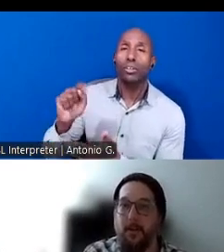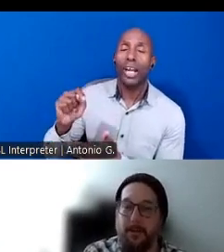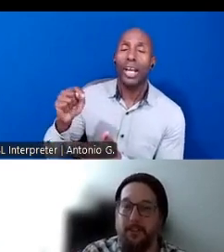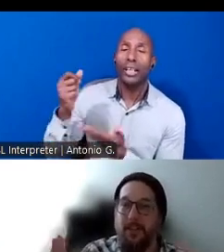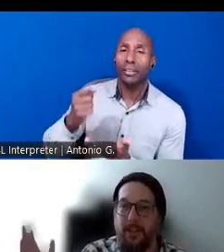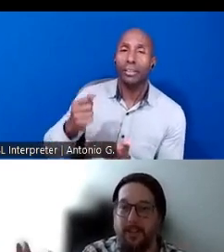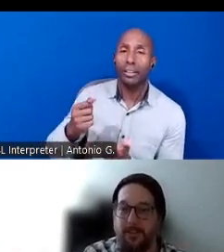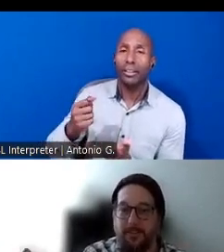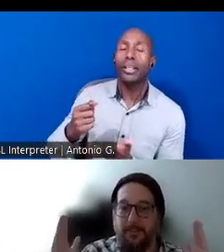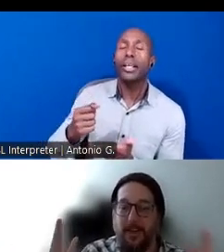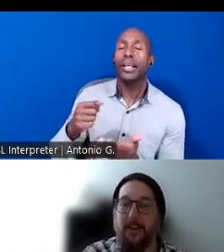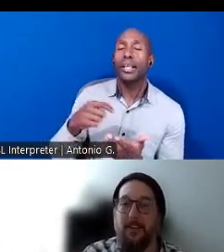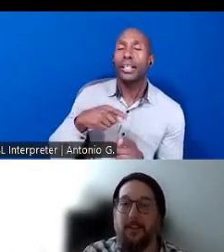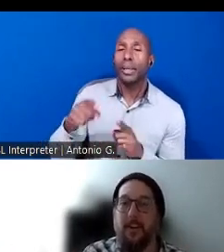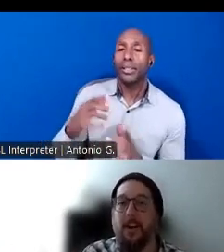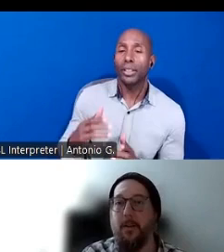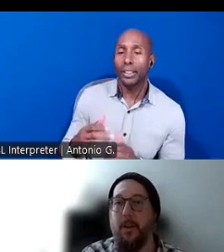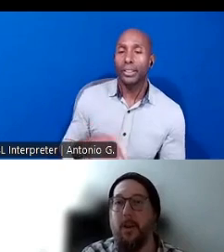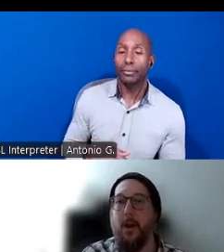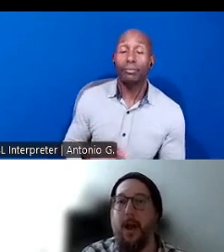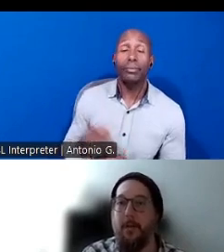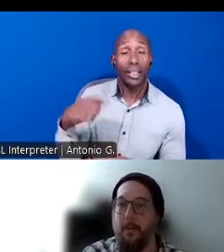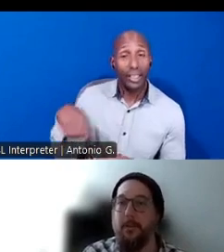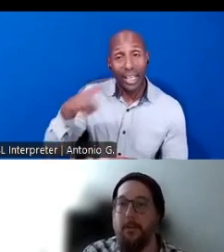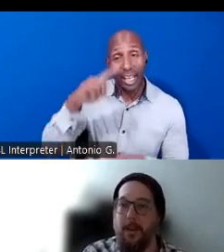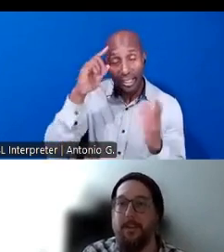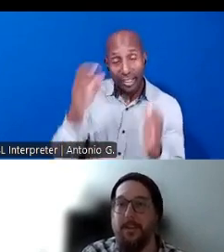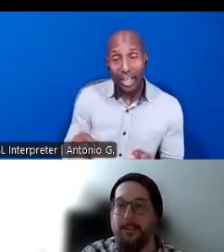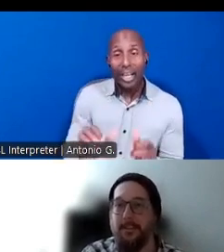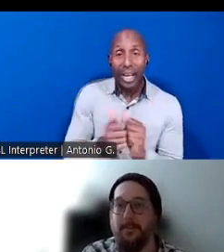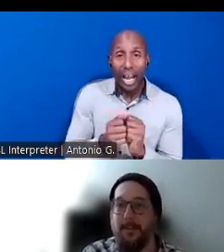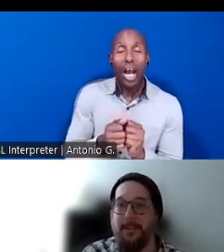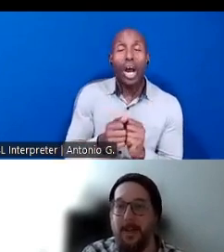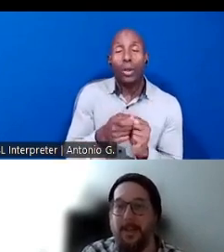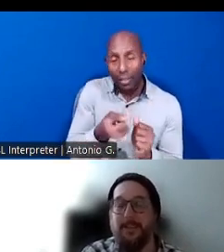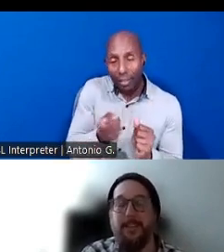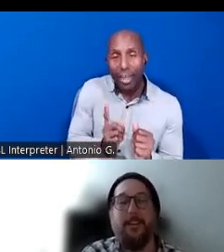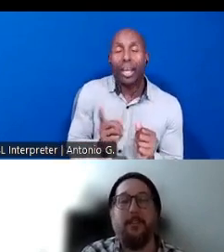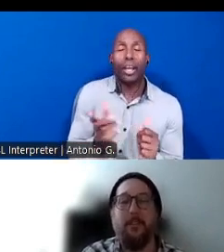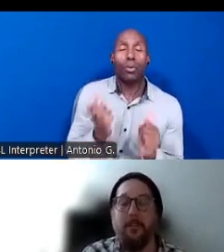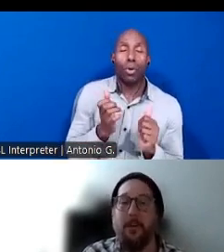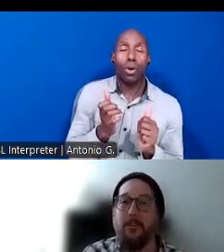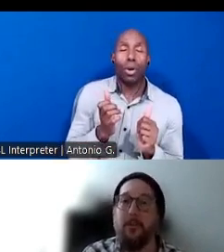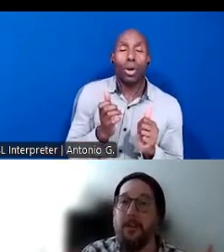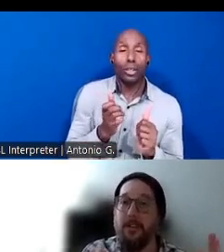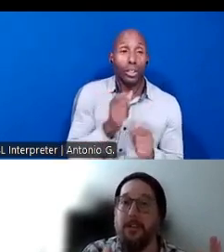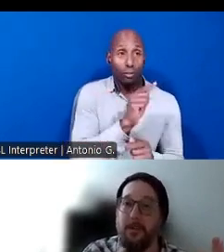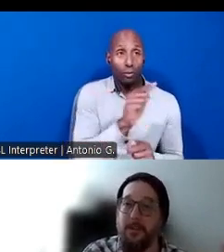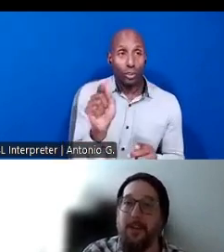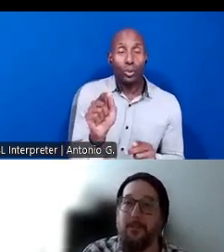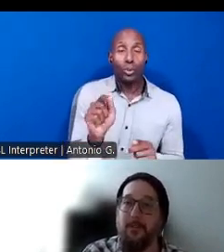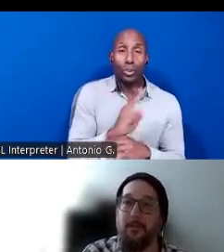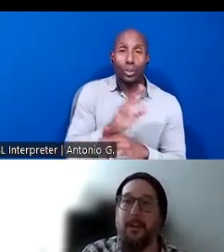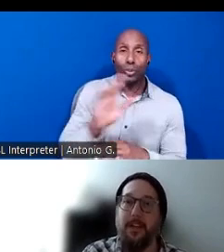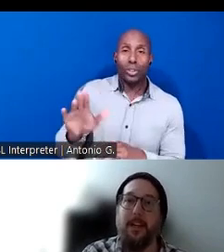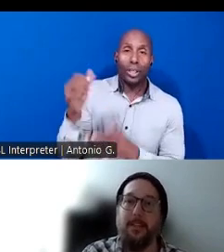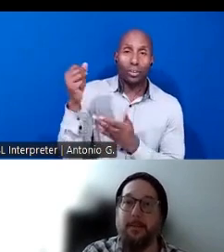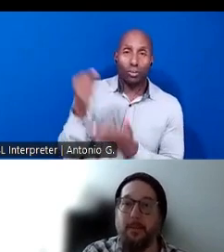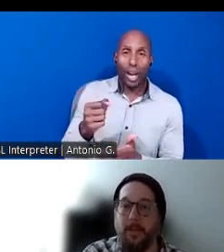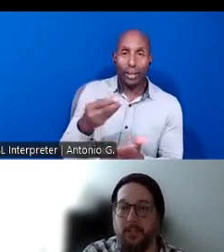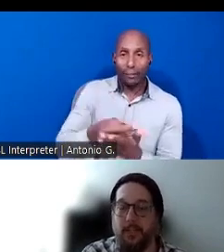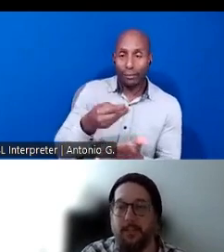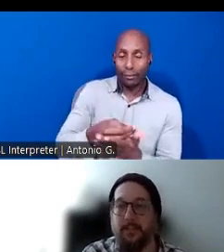the overreaching deciders on how they want the grant funds to be spent. So they're the ones you want to reach out to for any